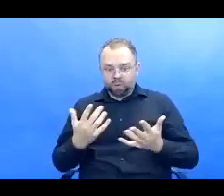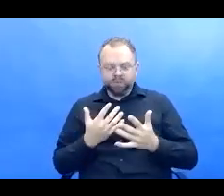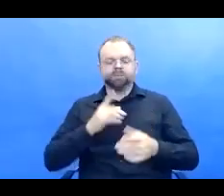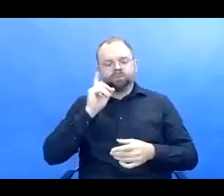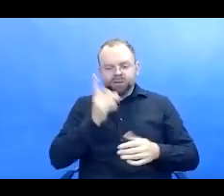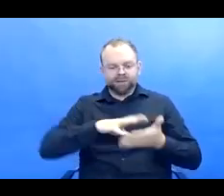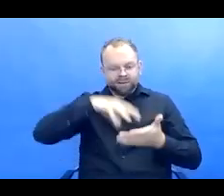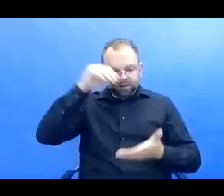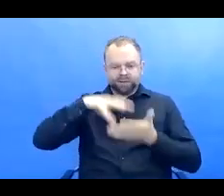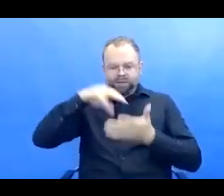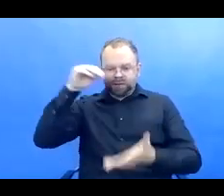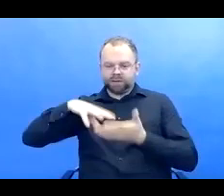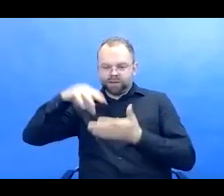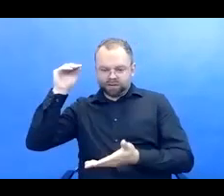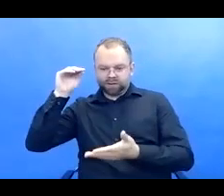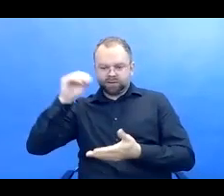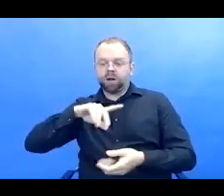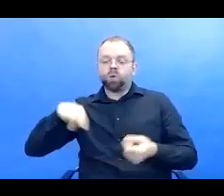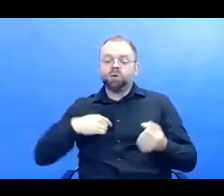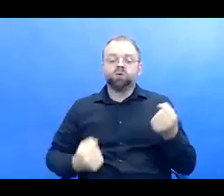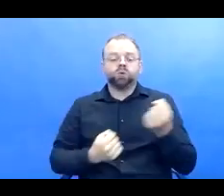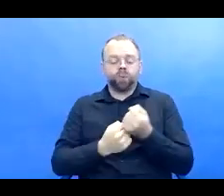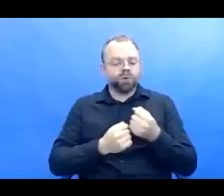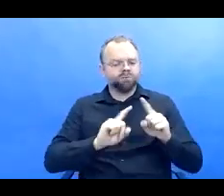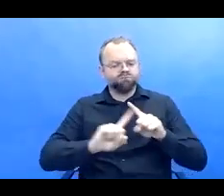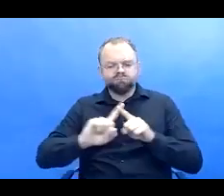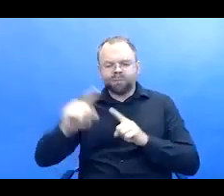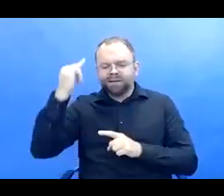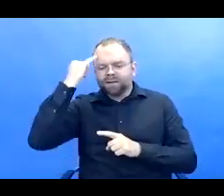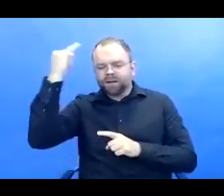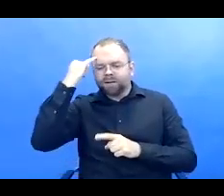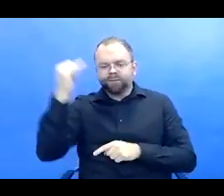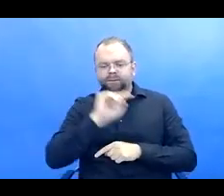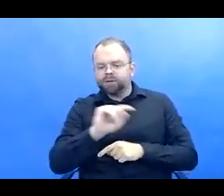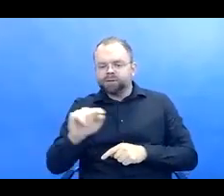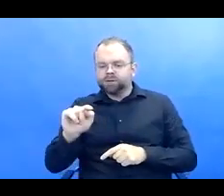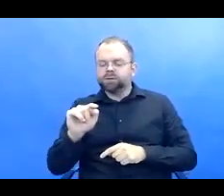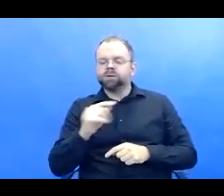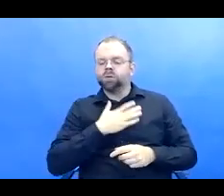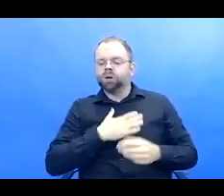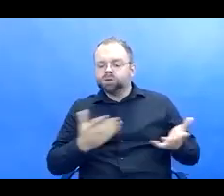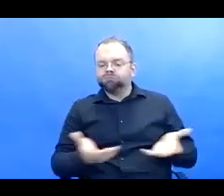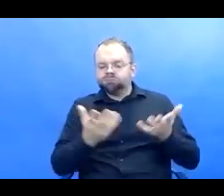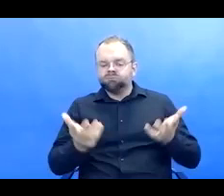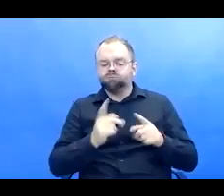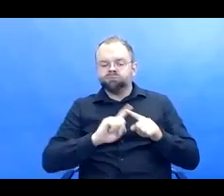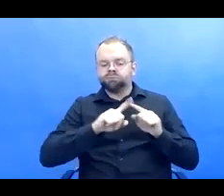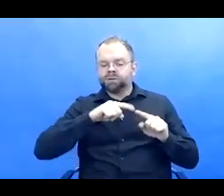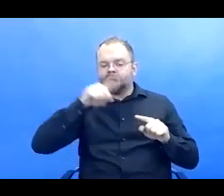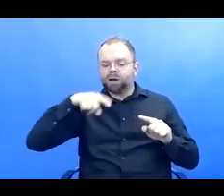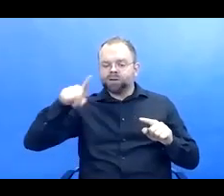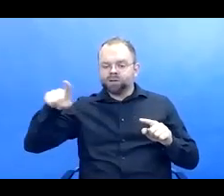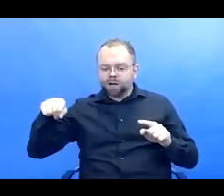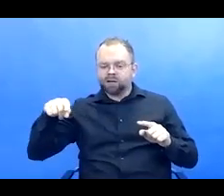now, translating into country profiles, case studies, learning documents that we will be putting together in a global document that